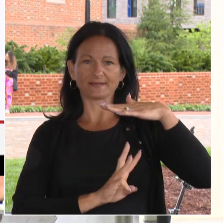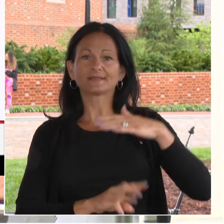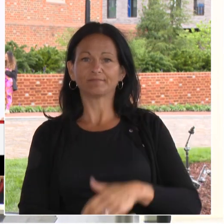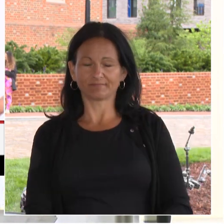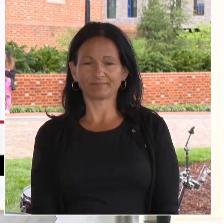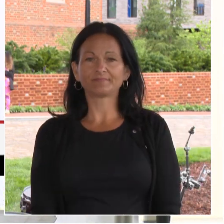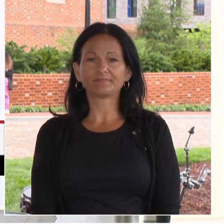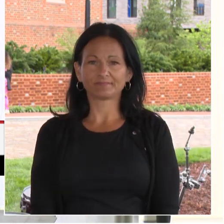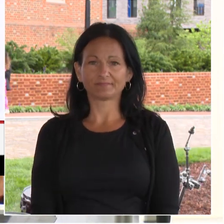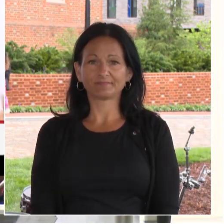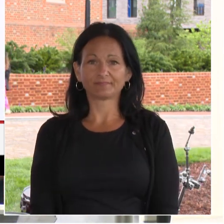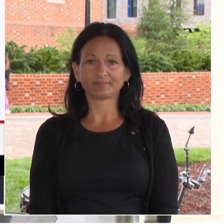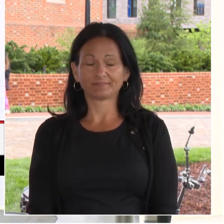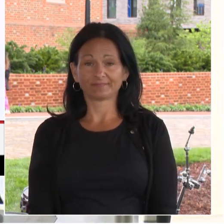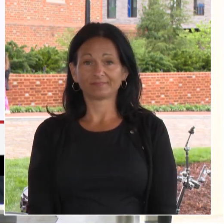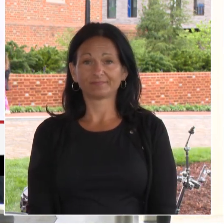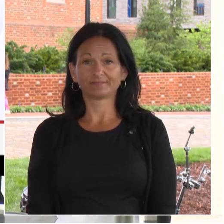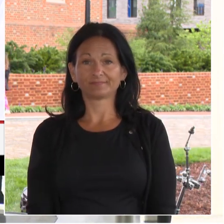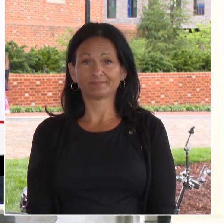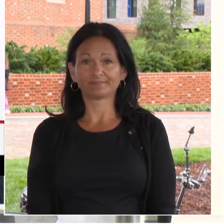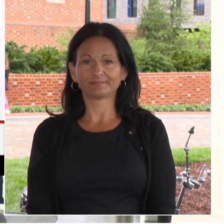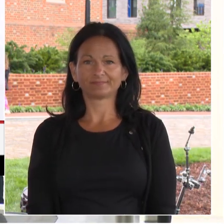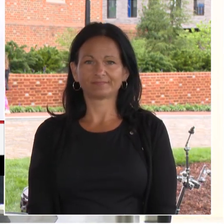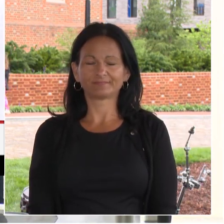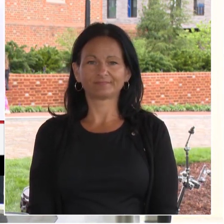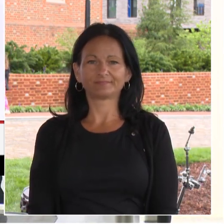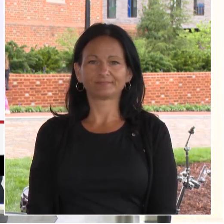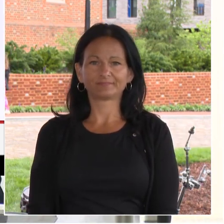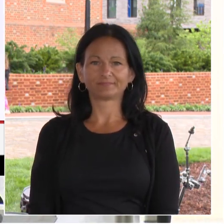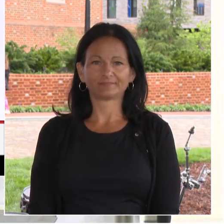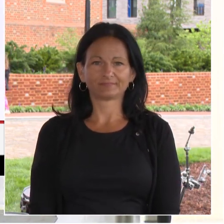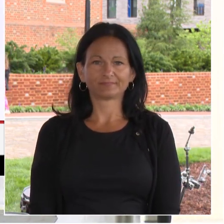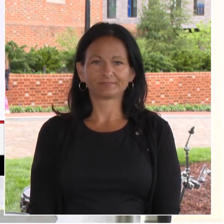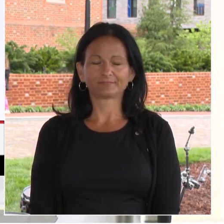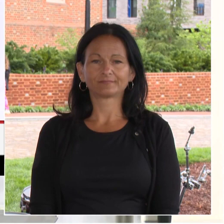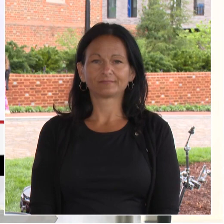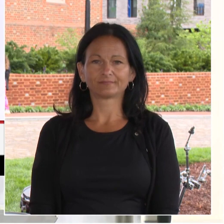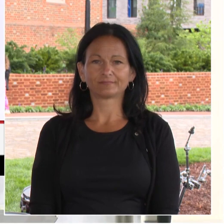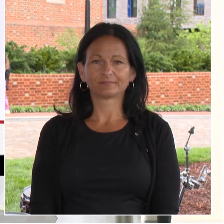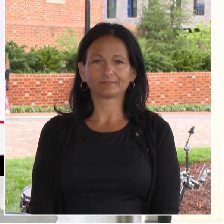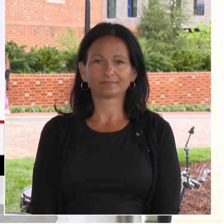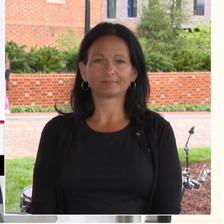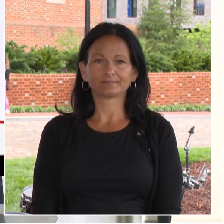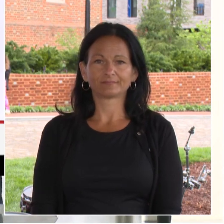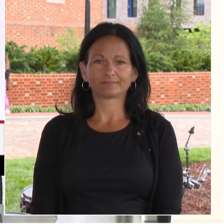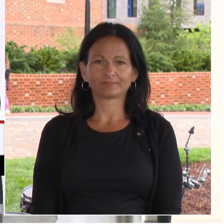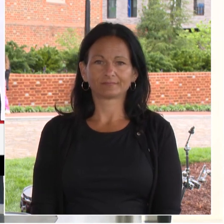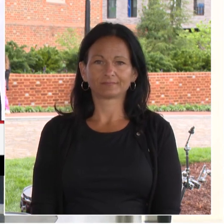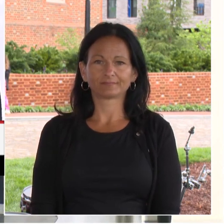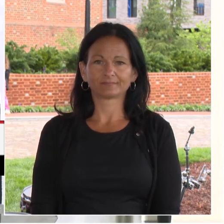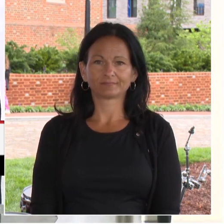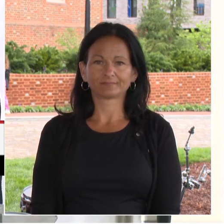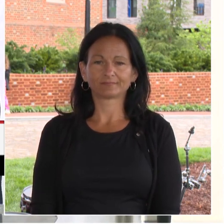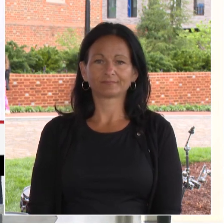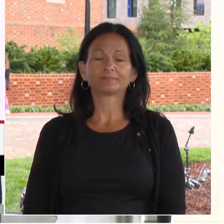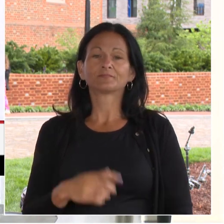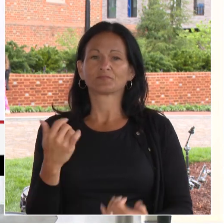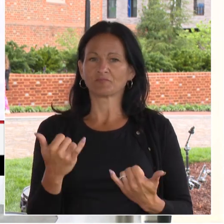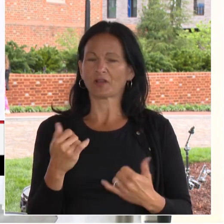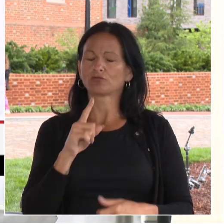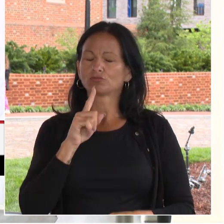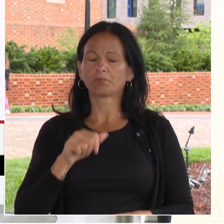when it comes down to it, what I'm most proud of and grateful for are all of the countless people I've connected with along the way on this